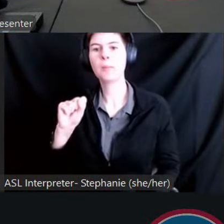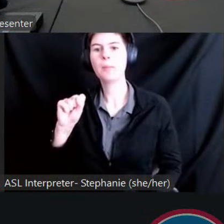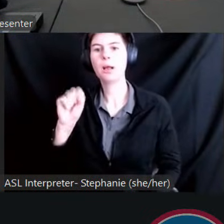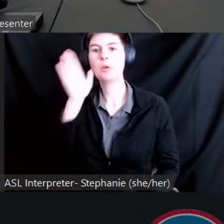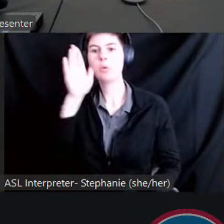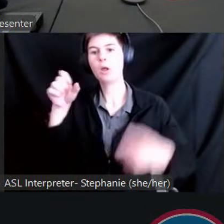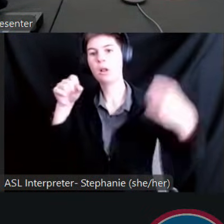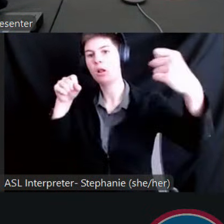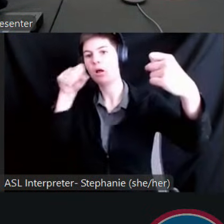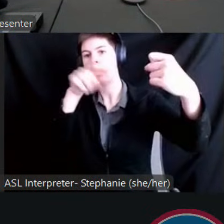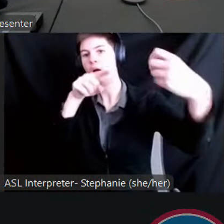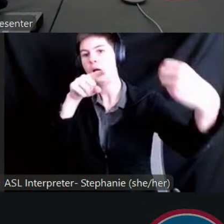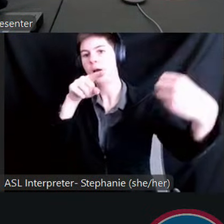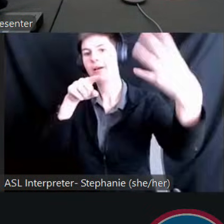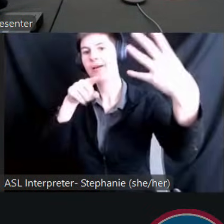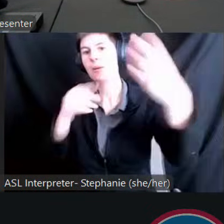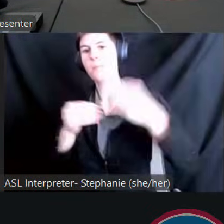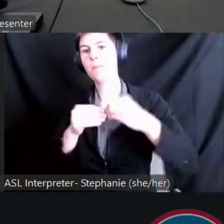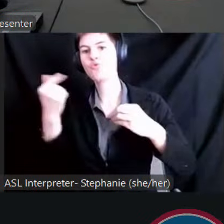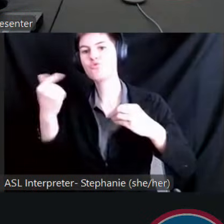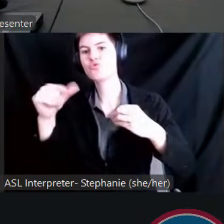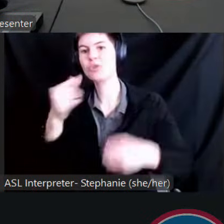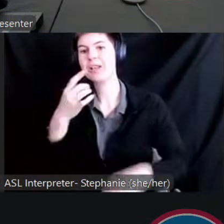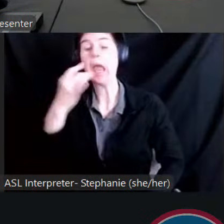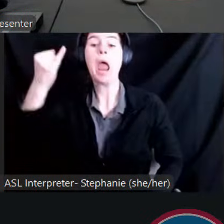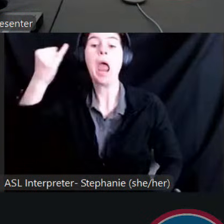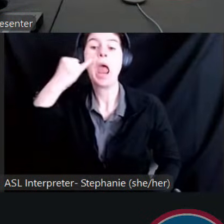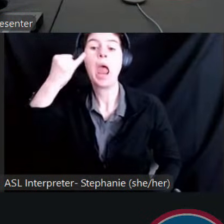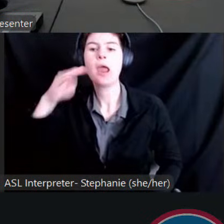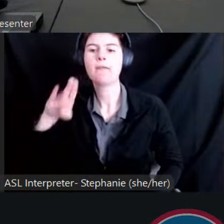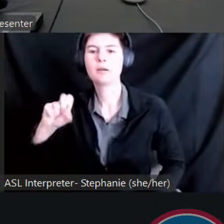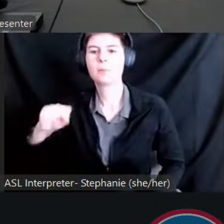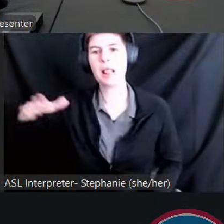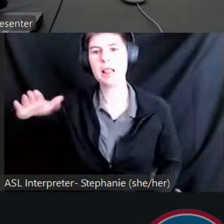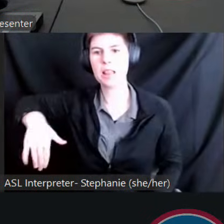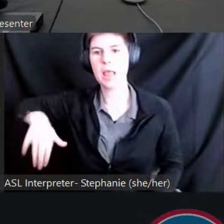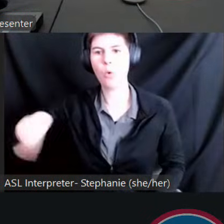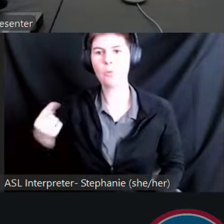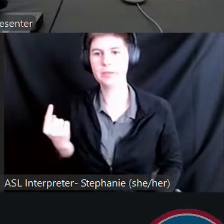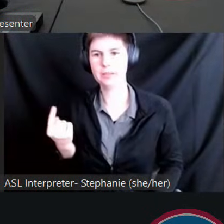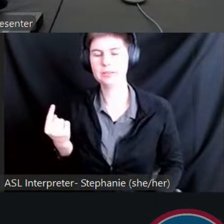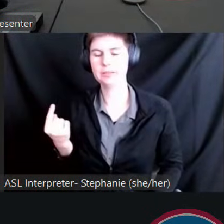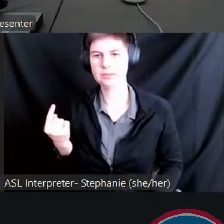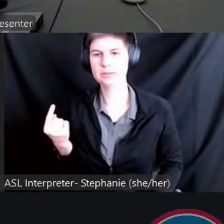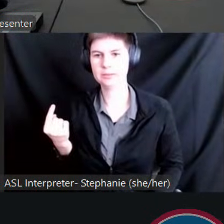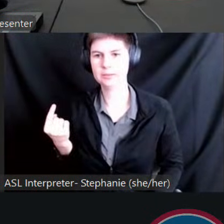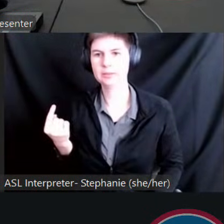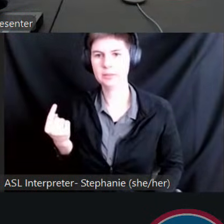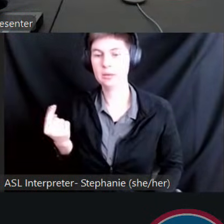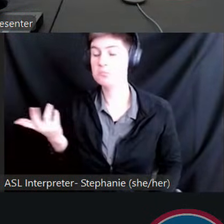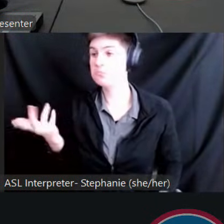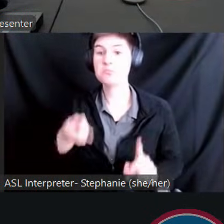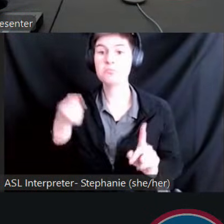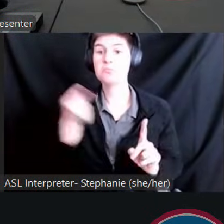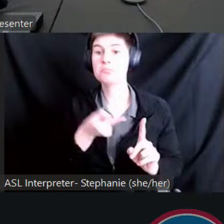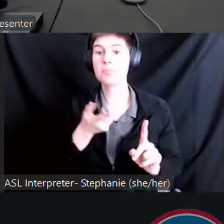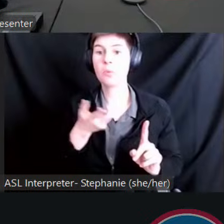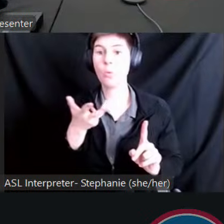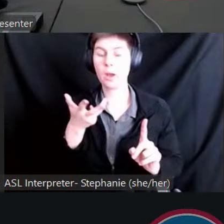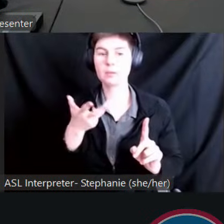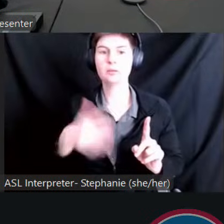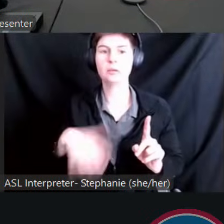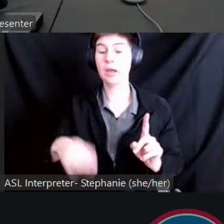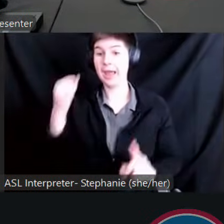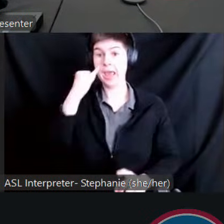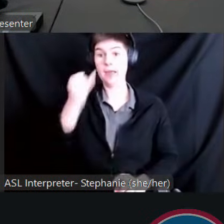signal priority request for more green if it's behind schedule. And the idea behind that is that, it's to reduce bunching. If that first bus